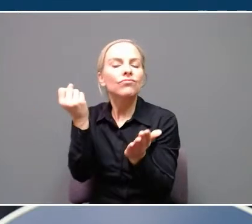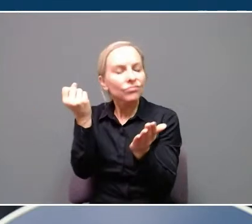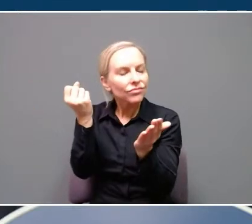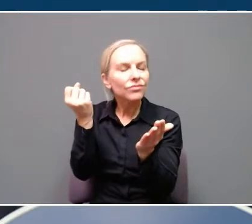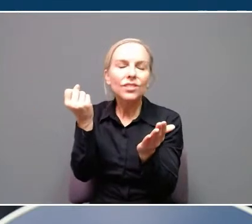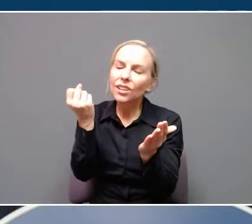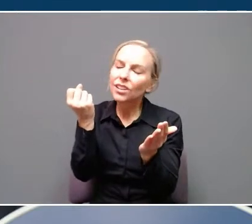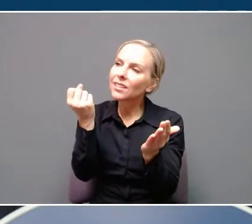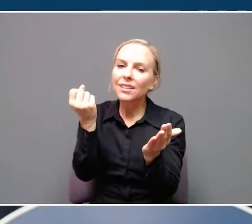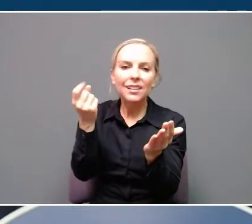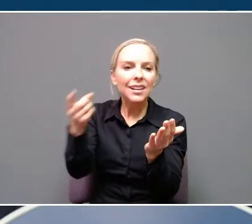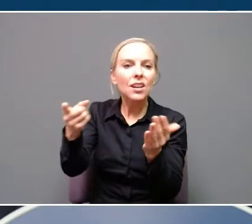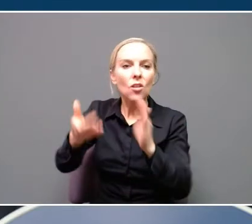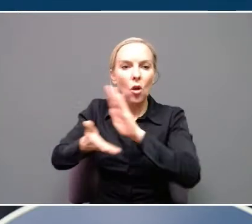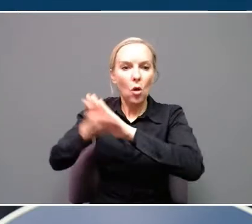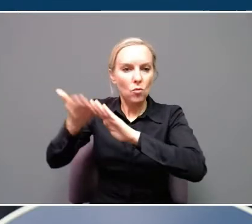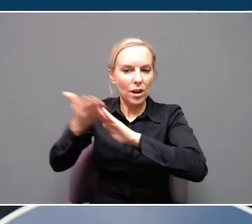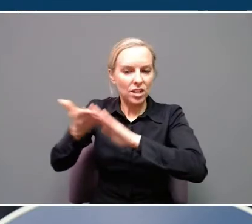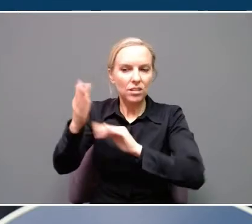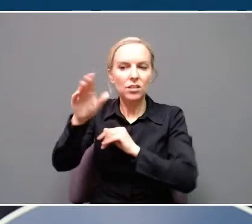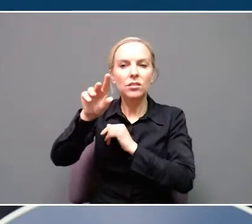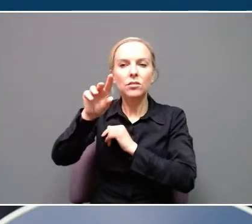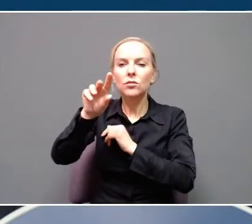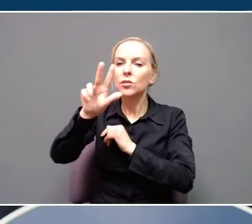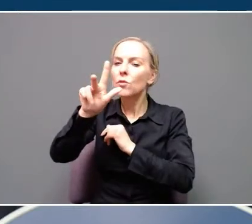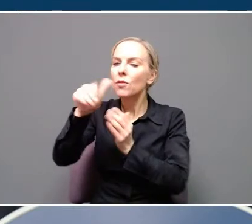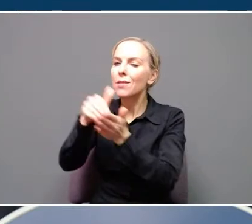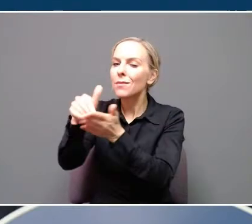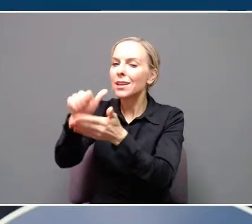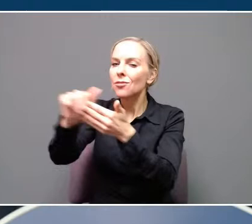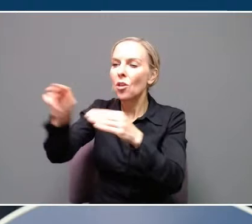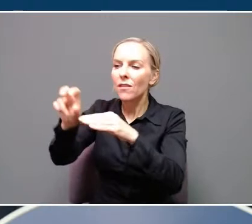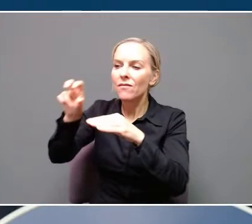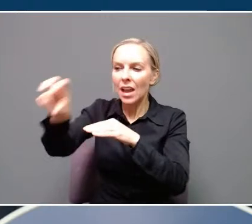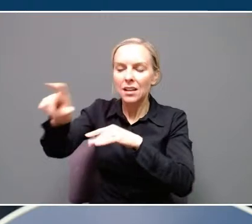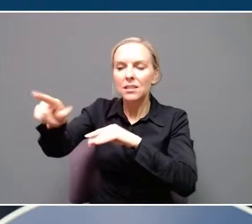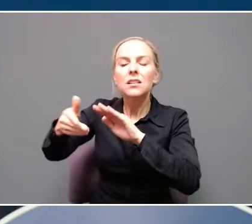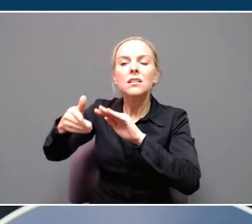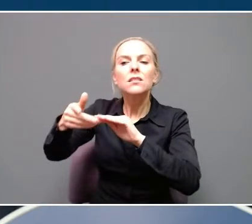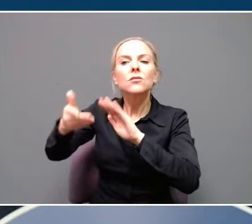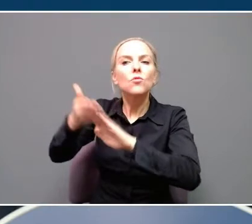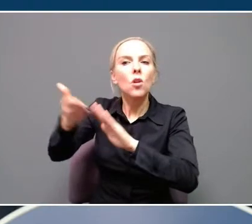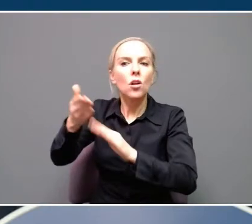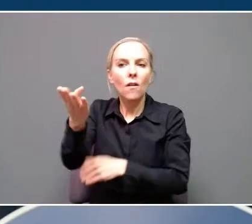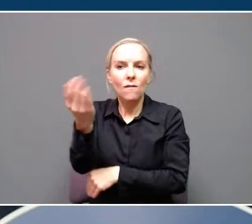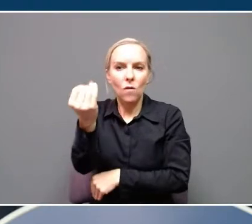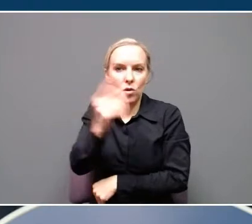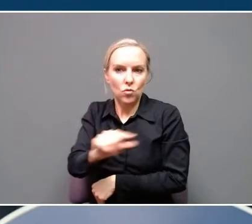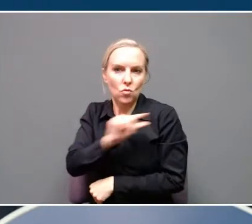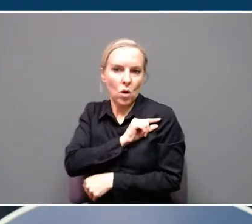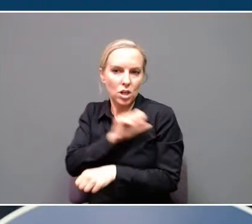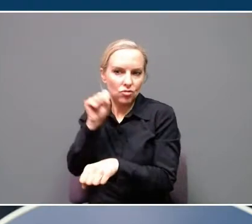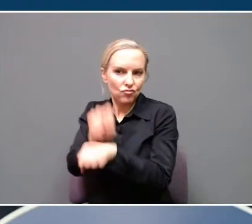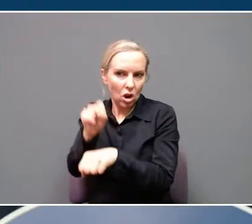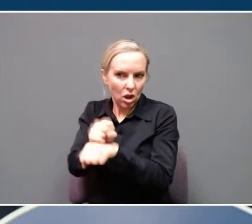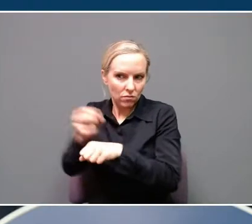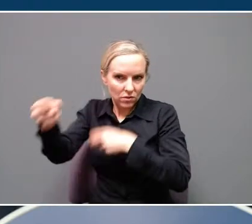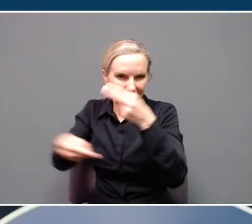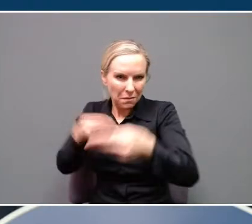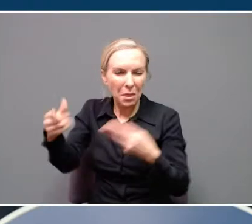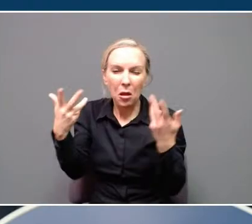The new operation is a $23 million investment that's generating 14 quality jobs in what's already an